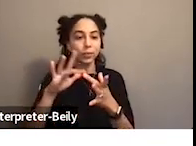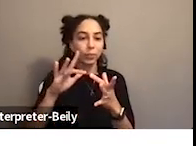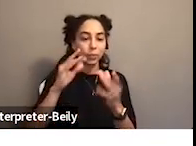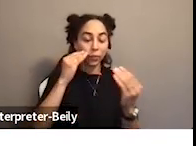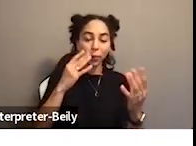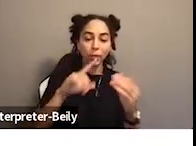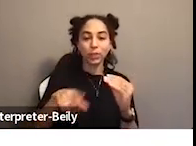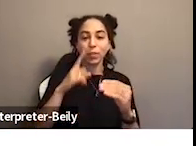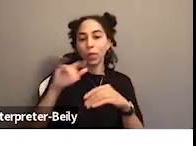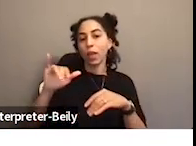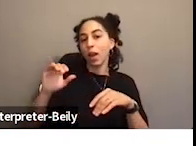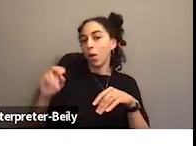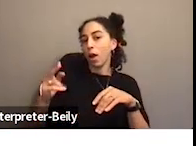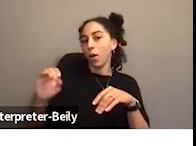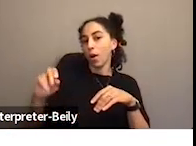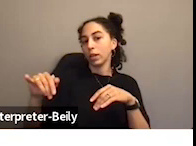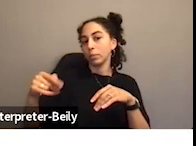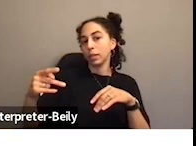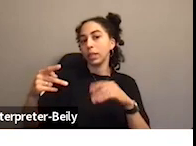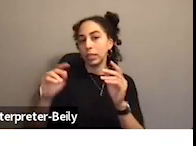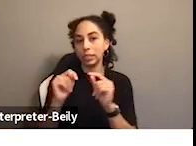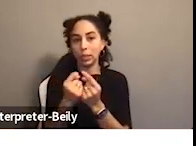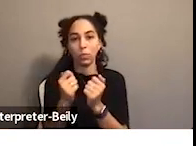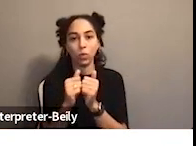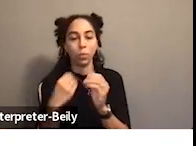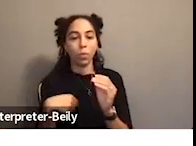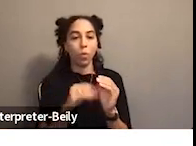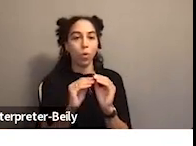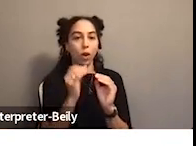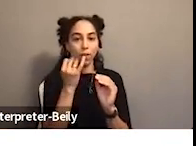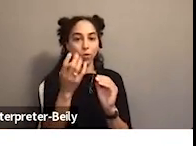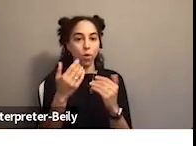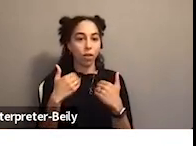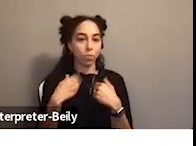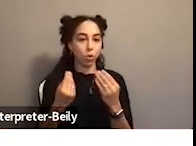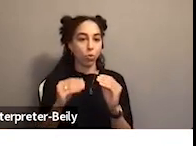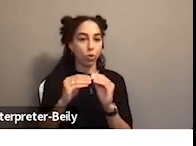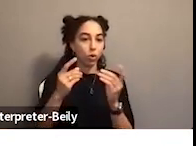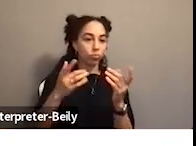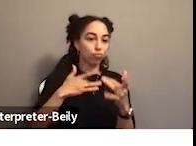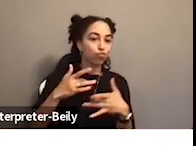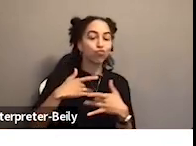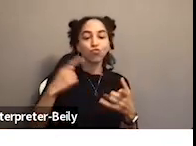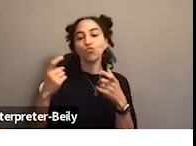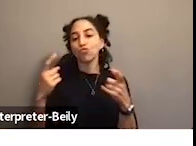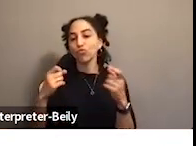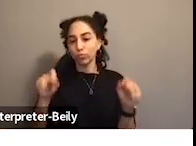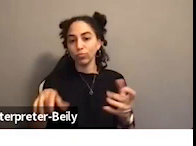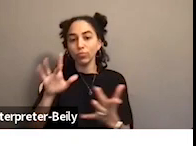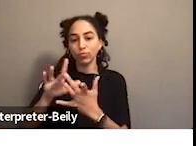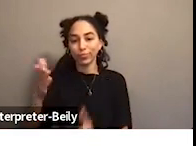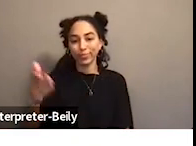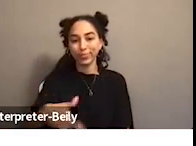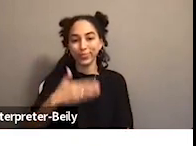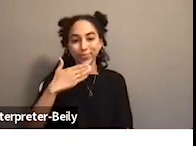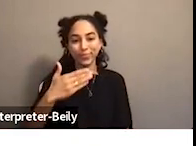Ohio ISP team with more, if you have more questions and concerns. So thank